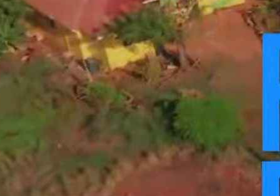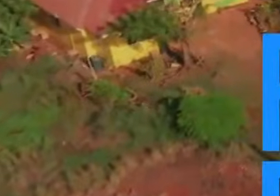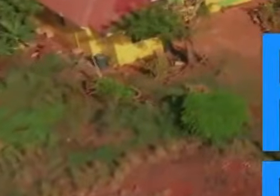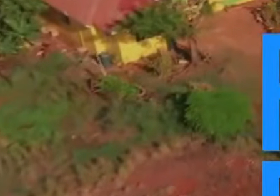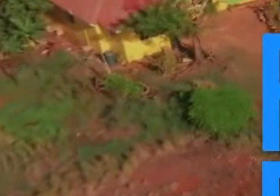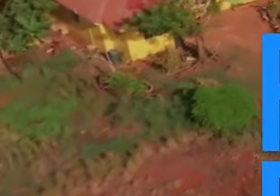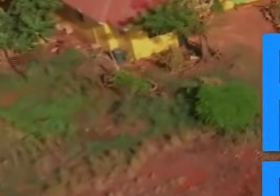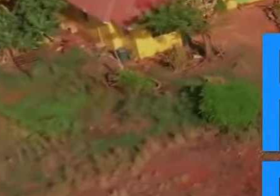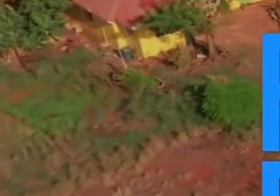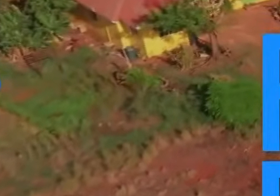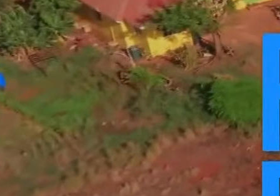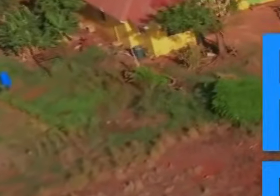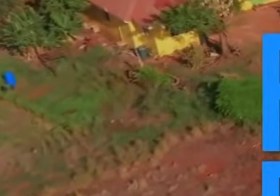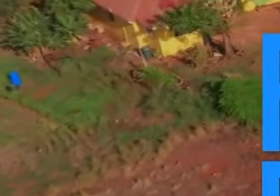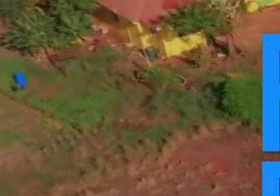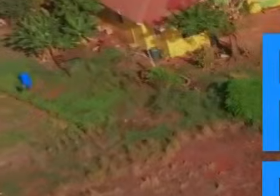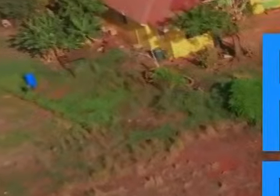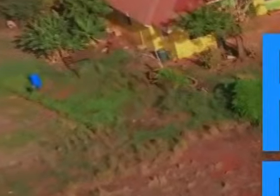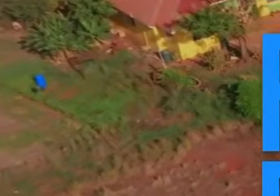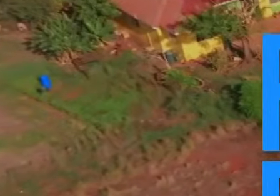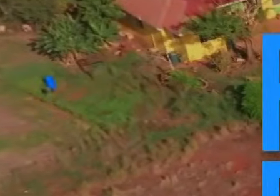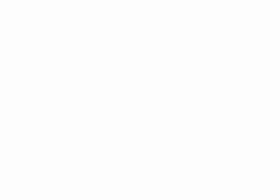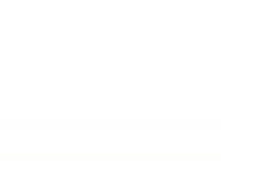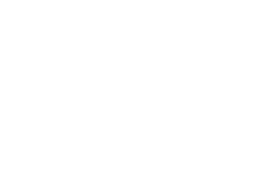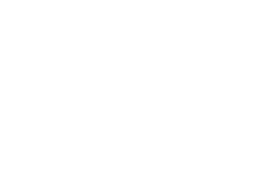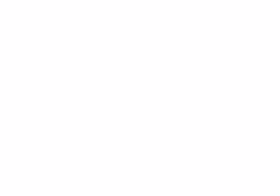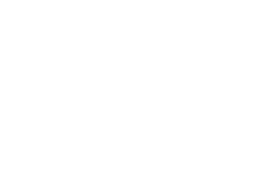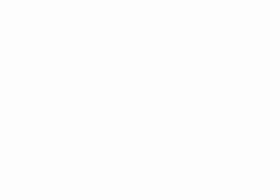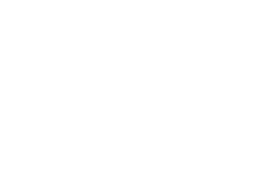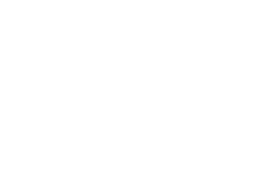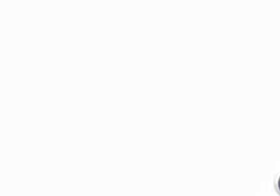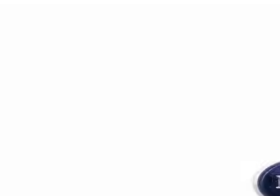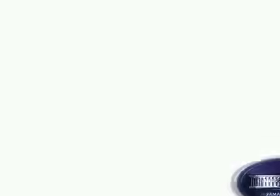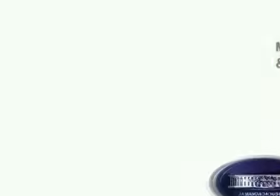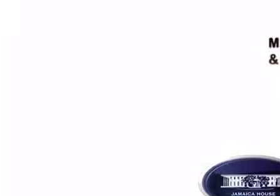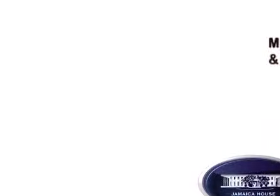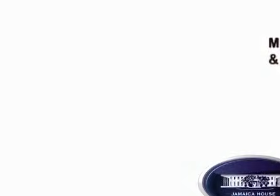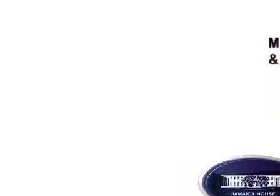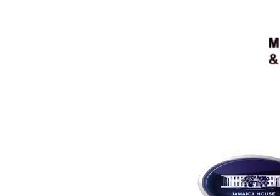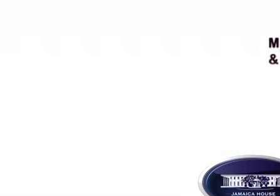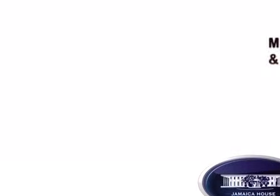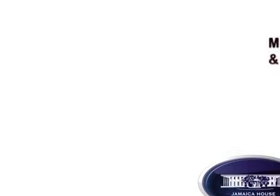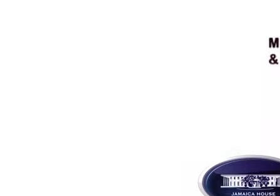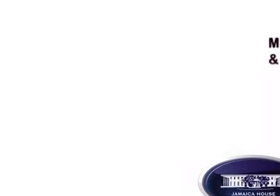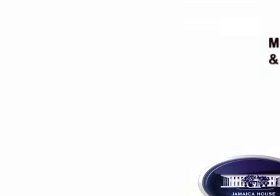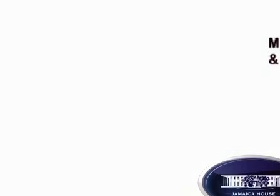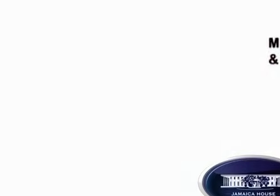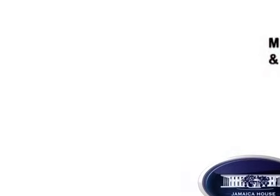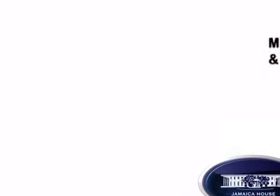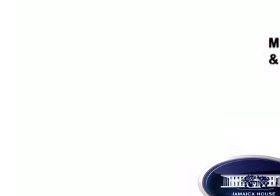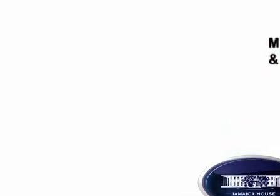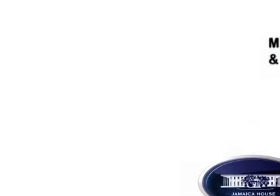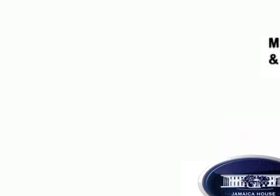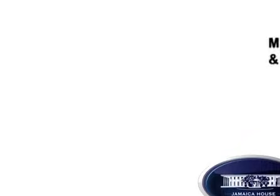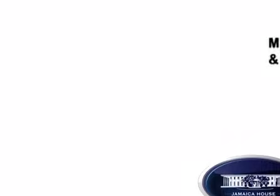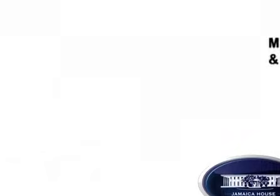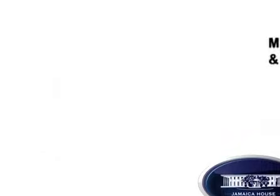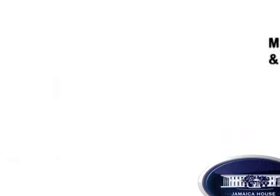together for a fresh start back home. The following is brought to you by the Office of the Prime Minister.